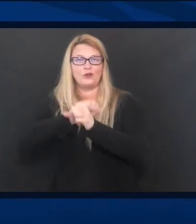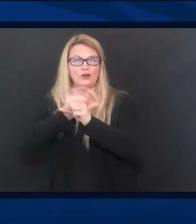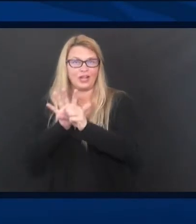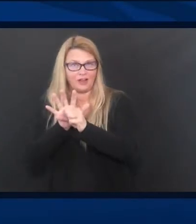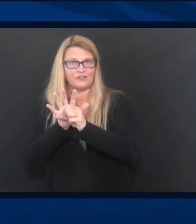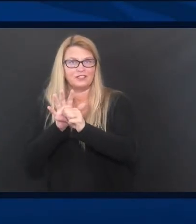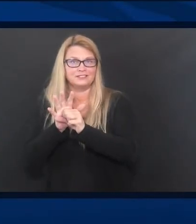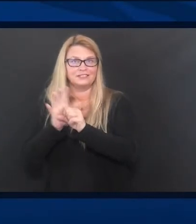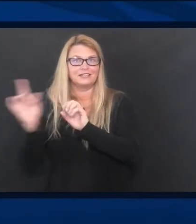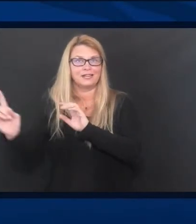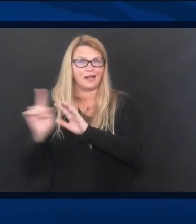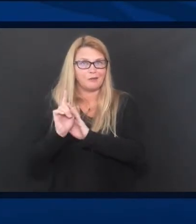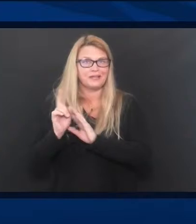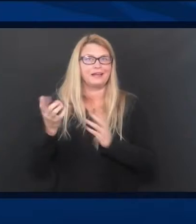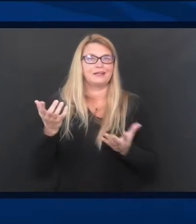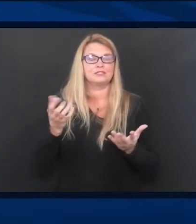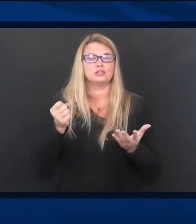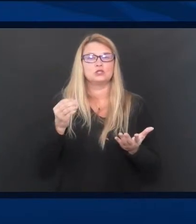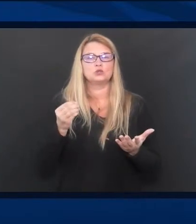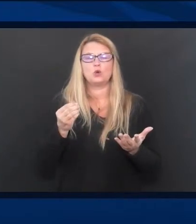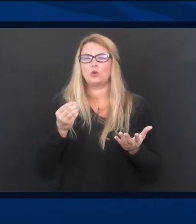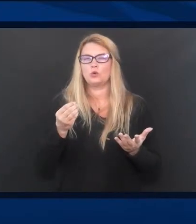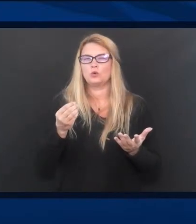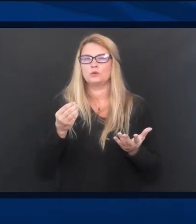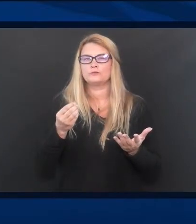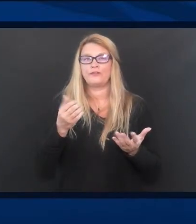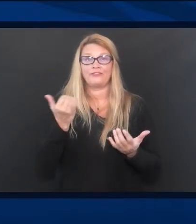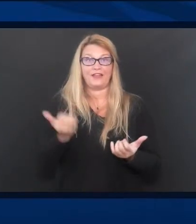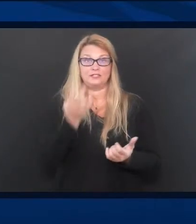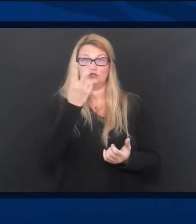sense. But those are just what I was going to ask.